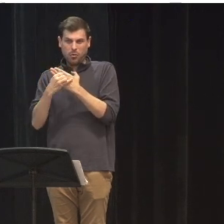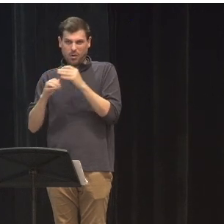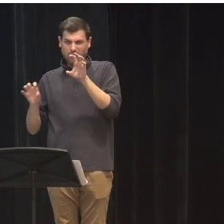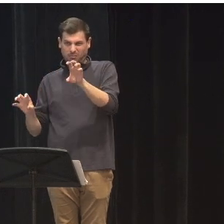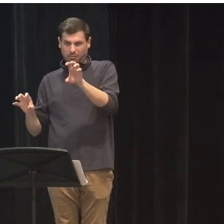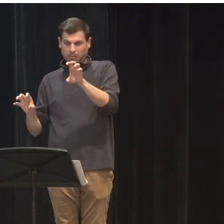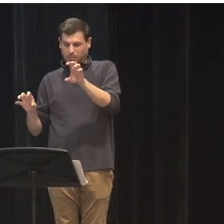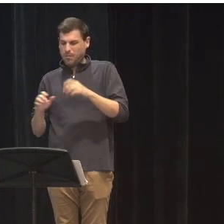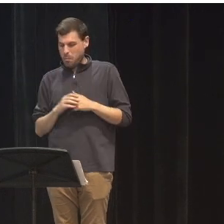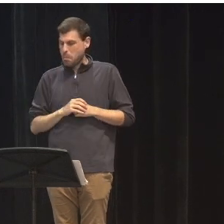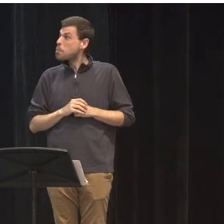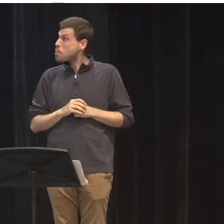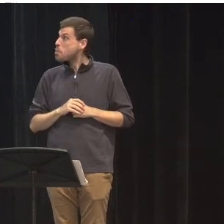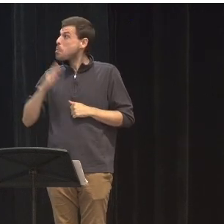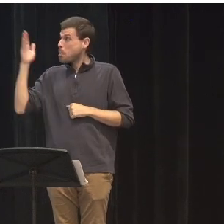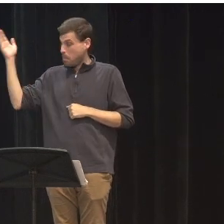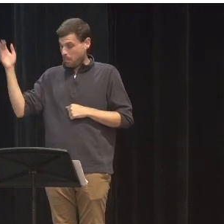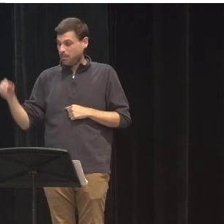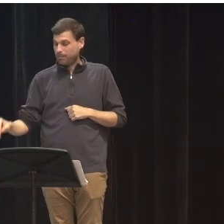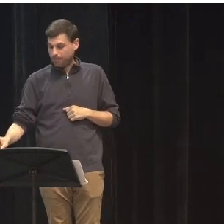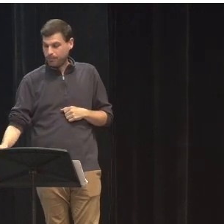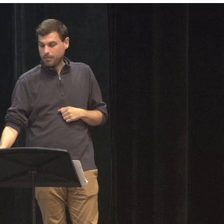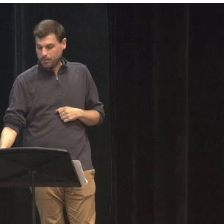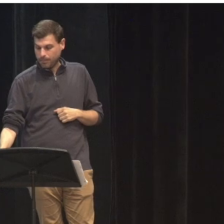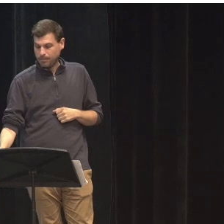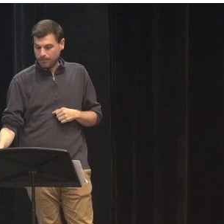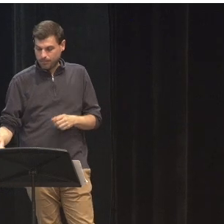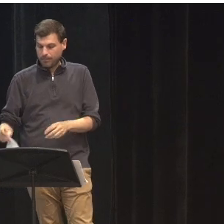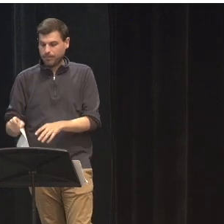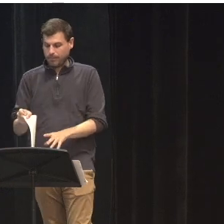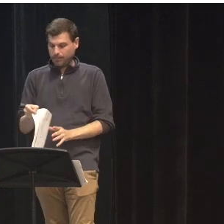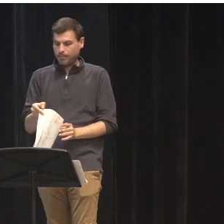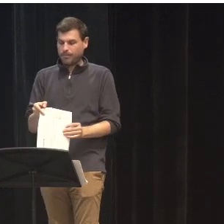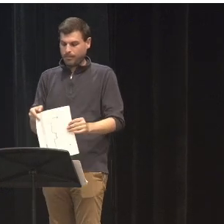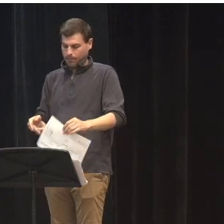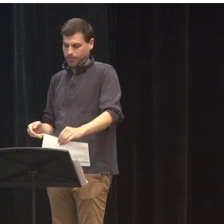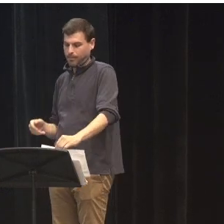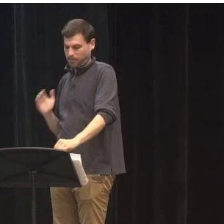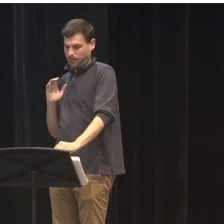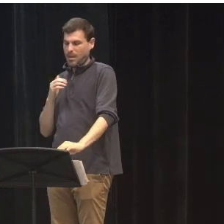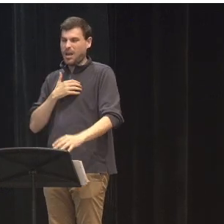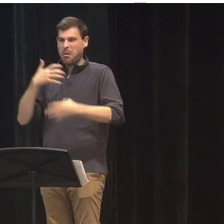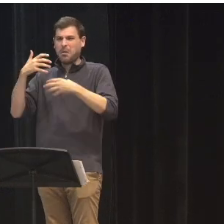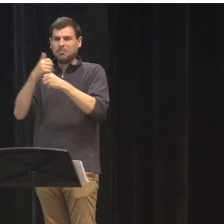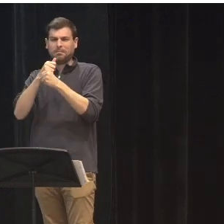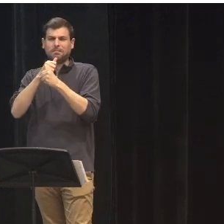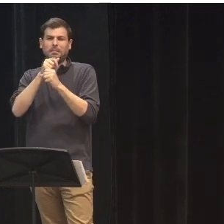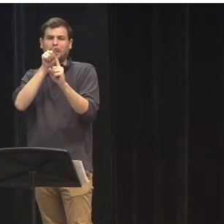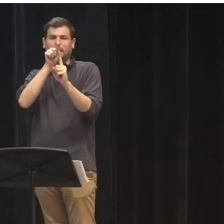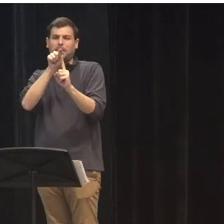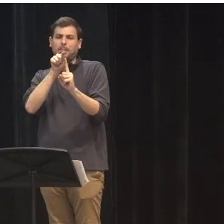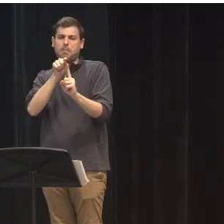This slide is kind of a bulleted or summary of the of what the EIS impact analyses